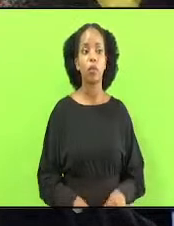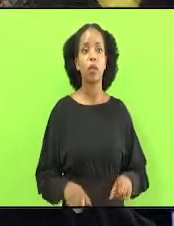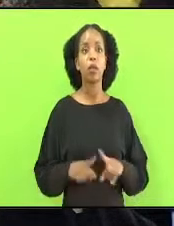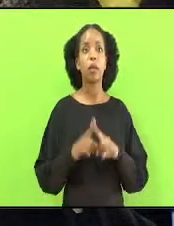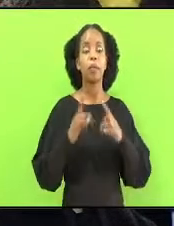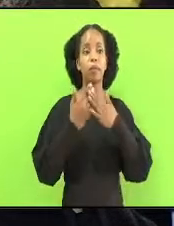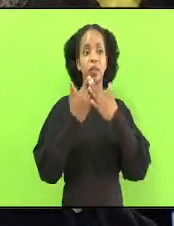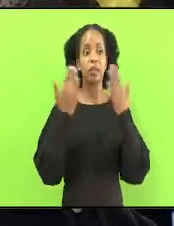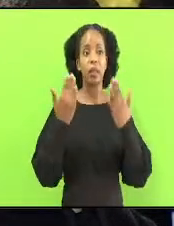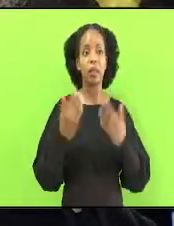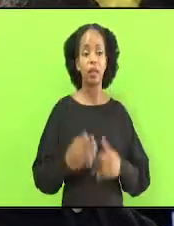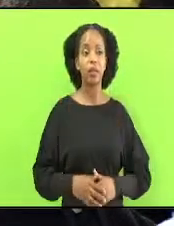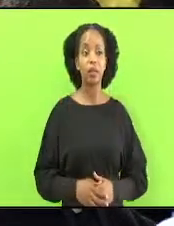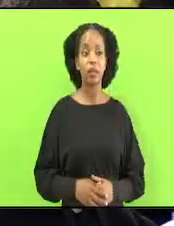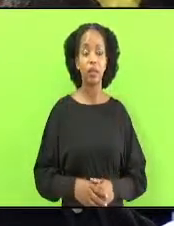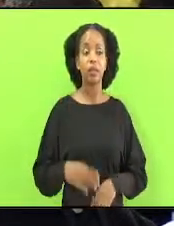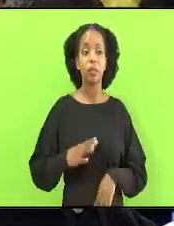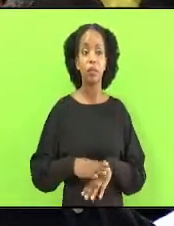yone bothata bo